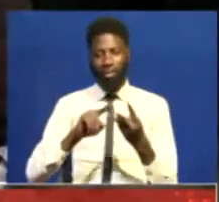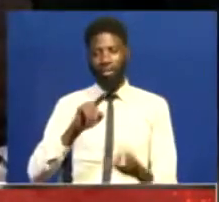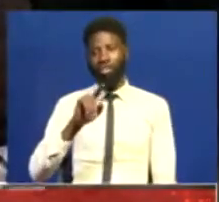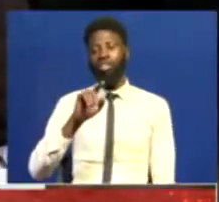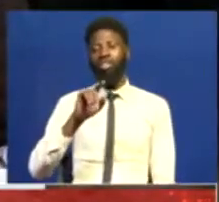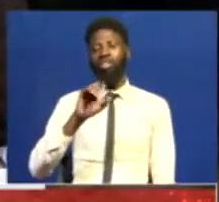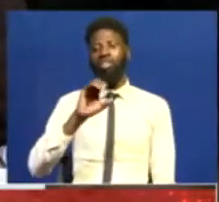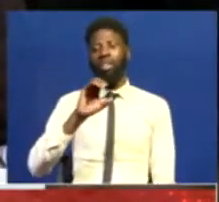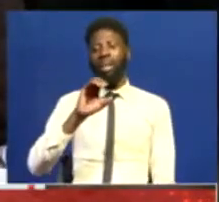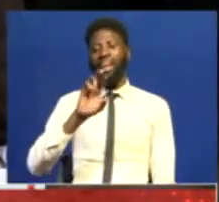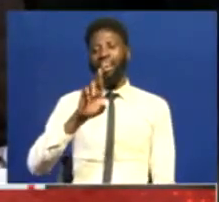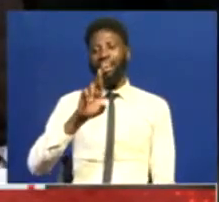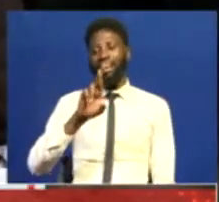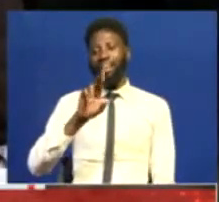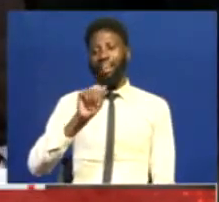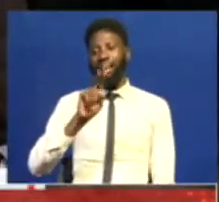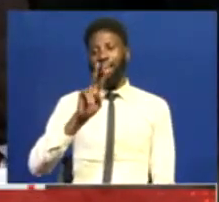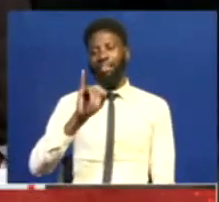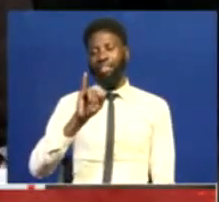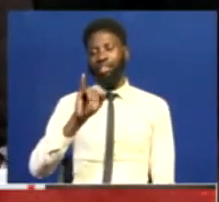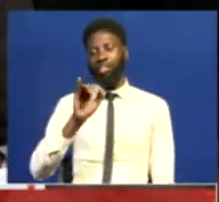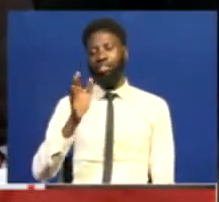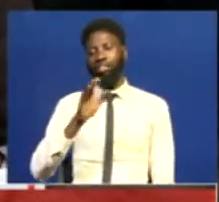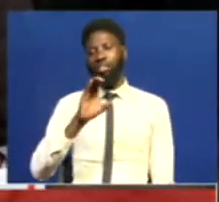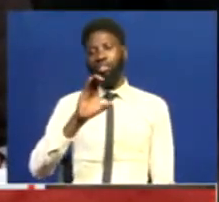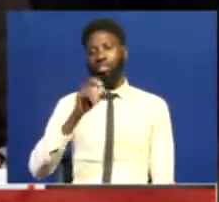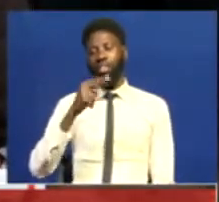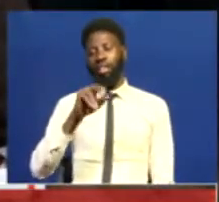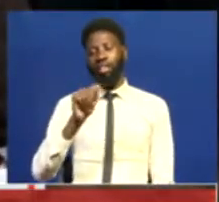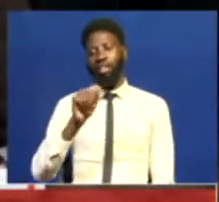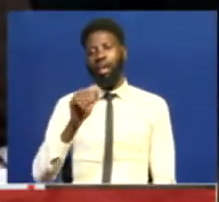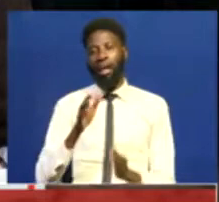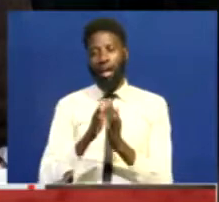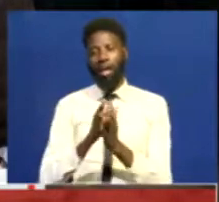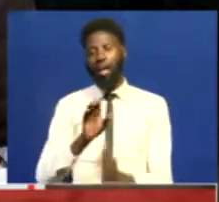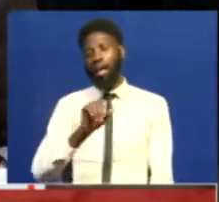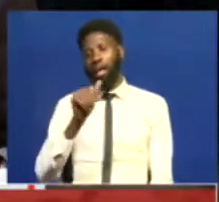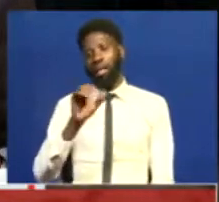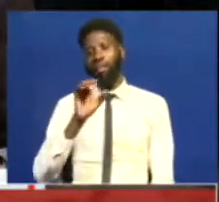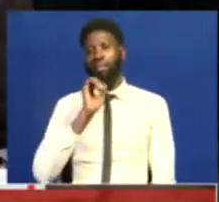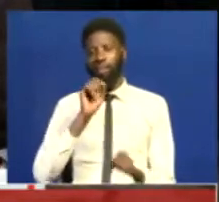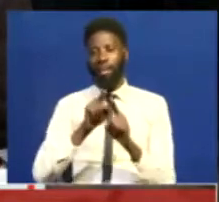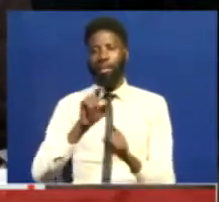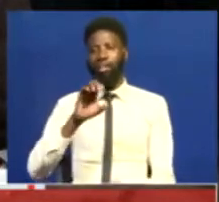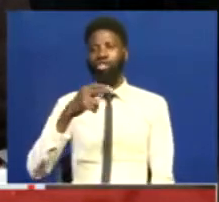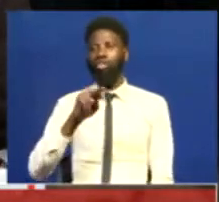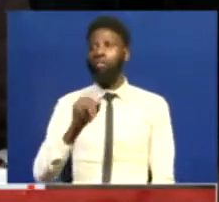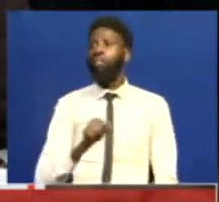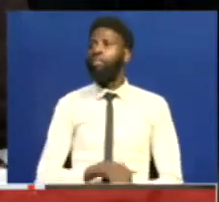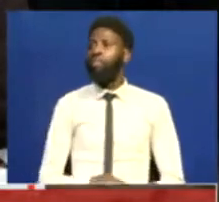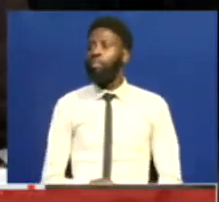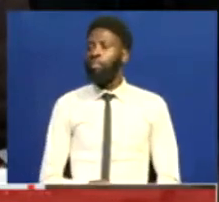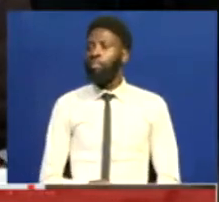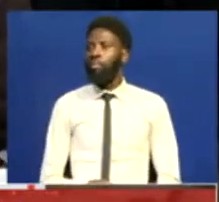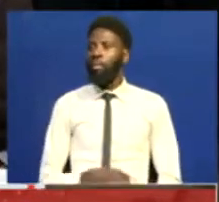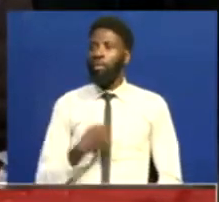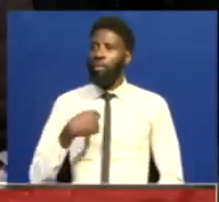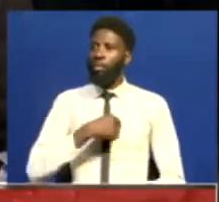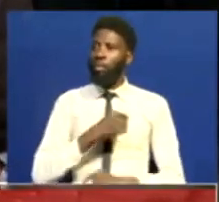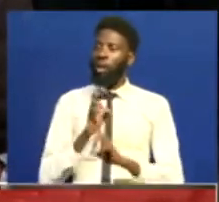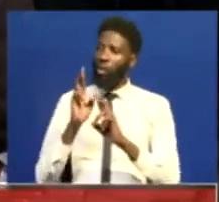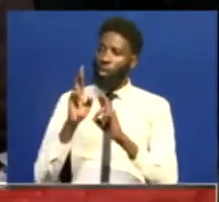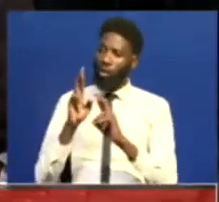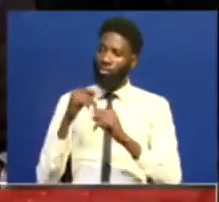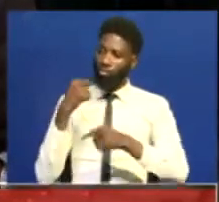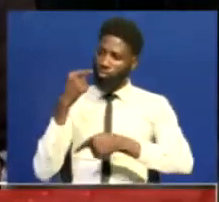to various sponsors to help us get through to accomplish another ARC win. And hopefully it doesn't stop there. We